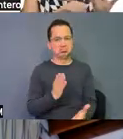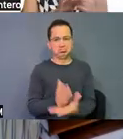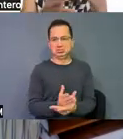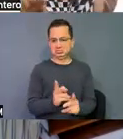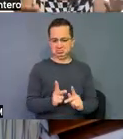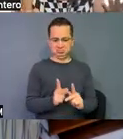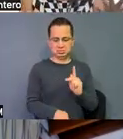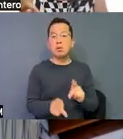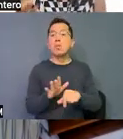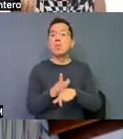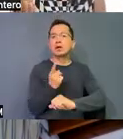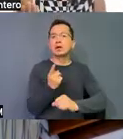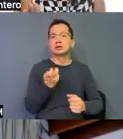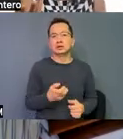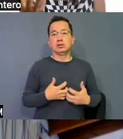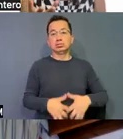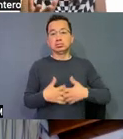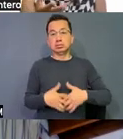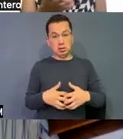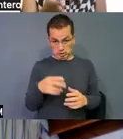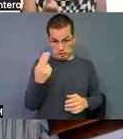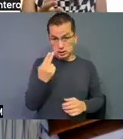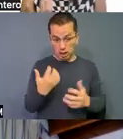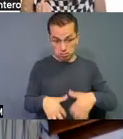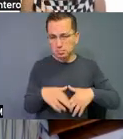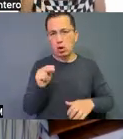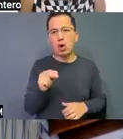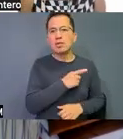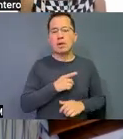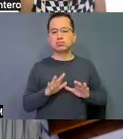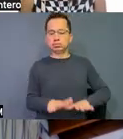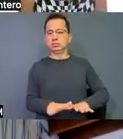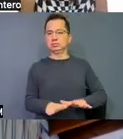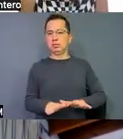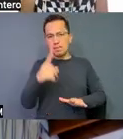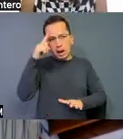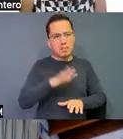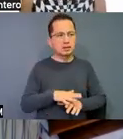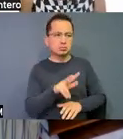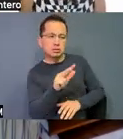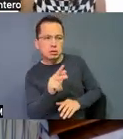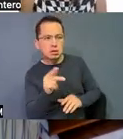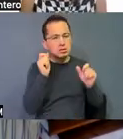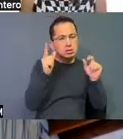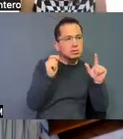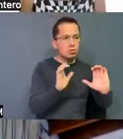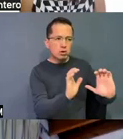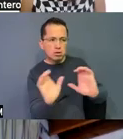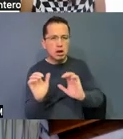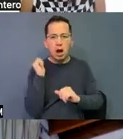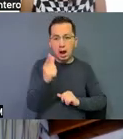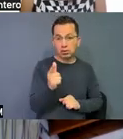the bowels, is completely stopped. So that's why some people right now might be experiencing some stomach issues, constipation